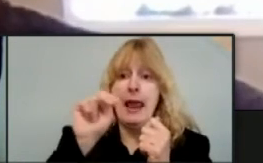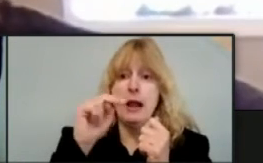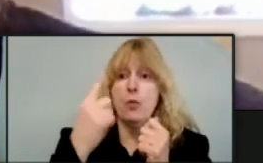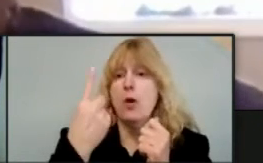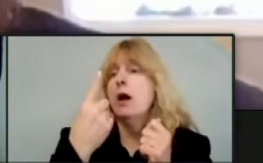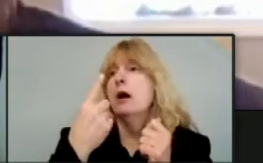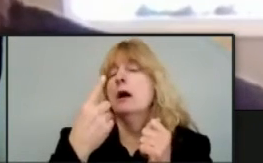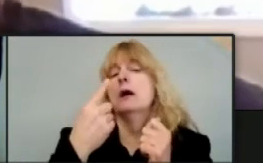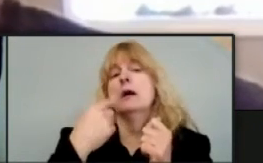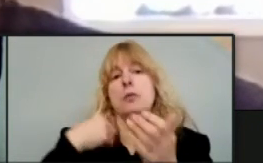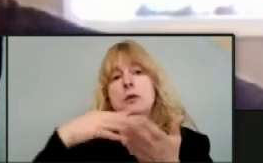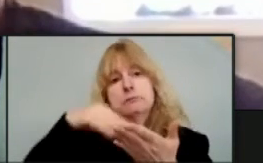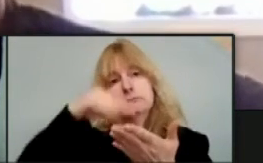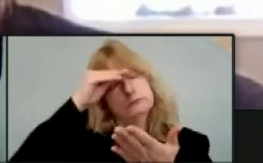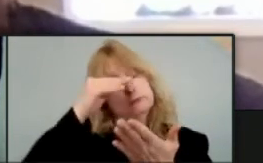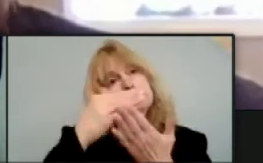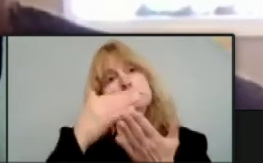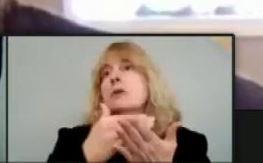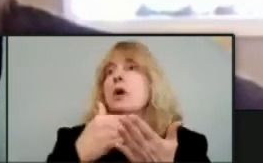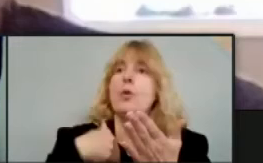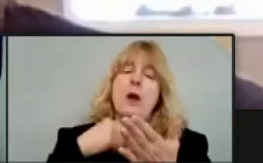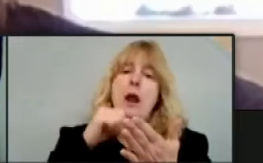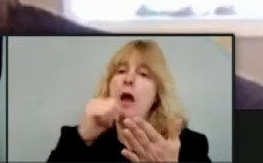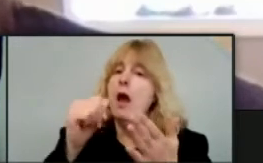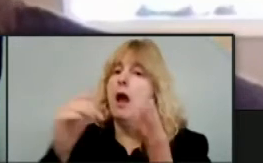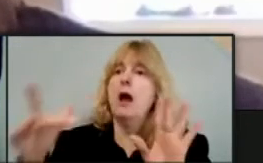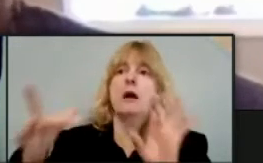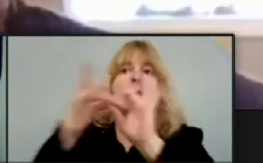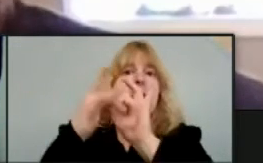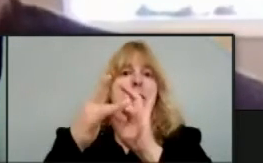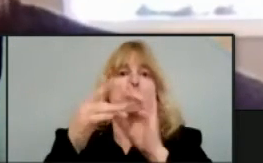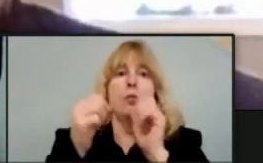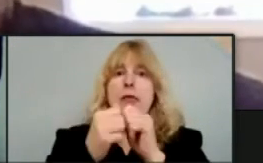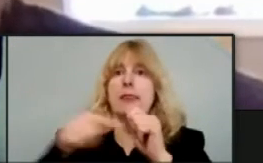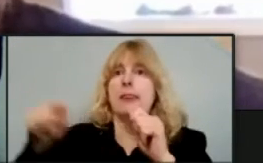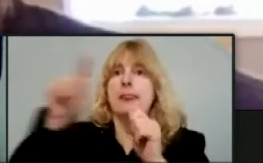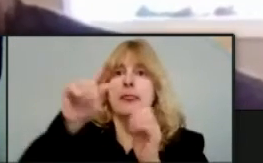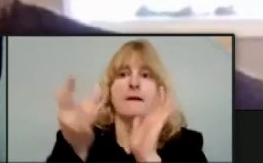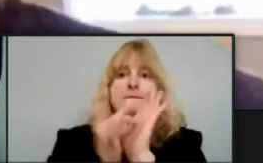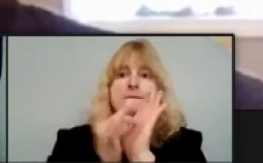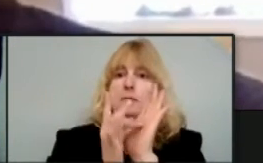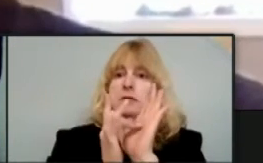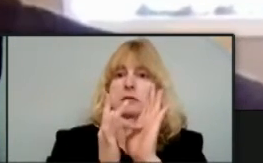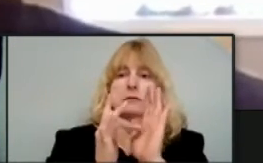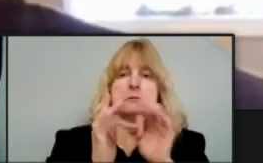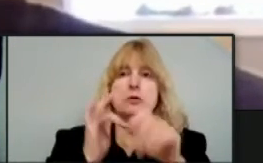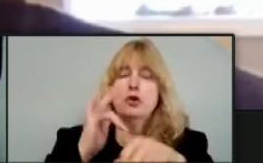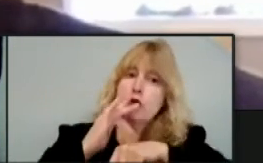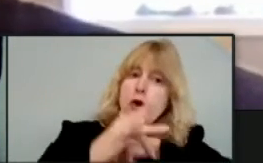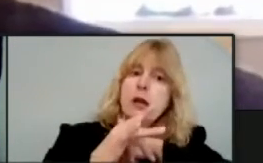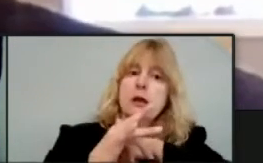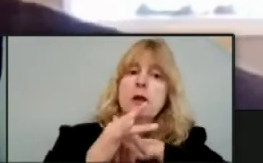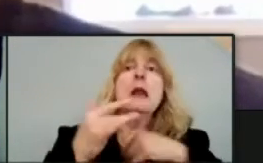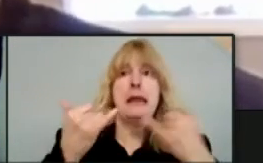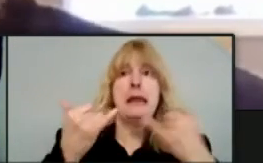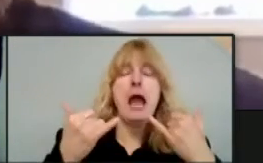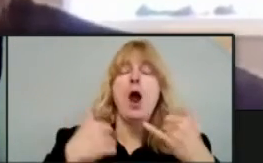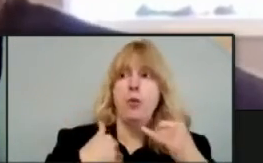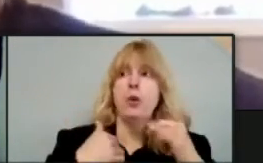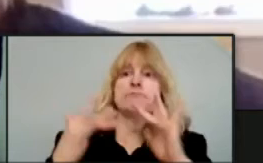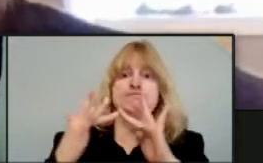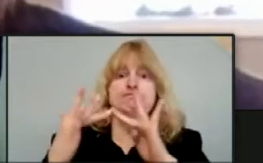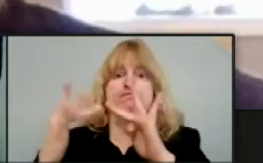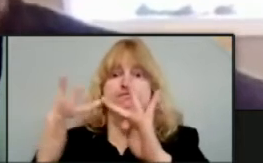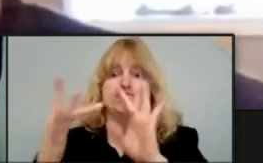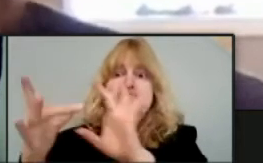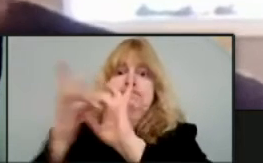easy way. Pharmacies are local and more readily accessible in many times. And so we do hope to